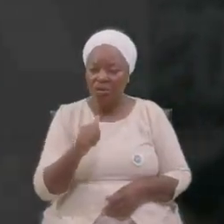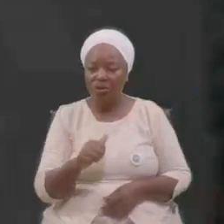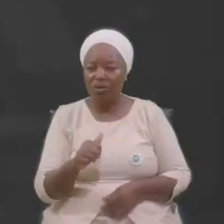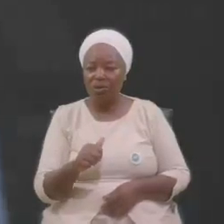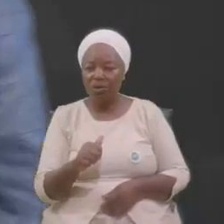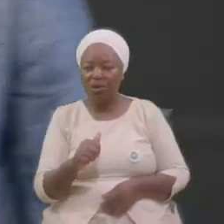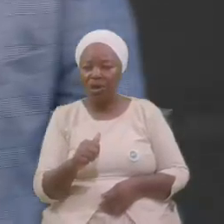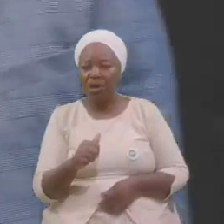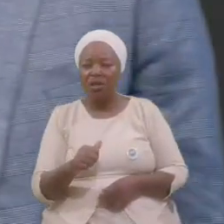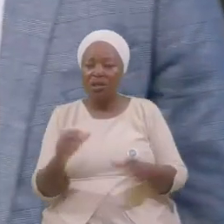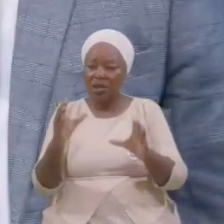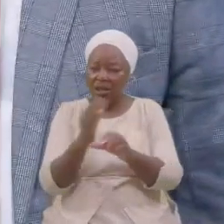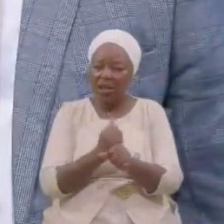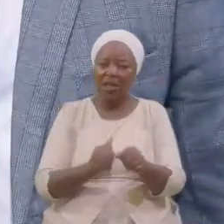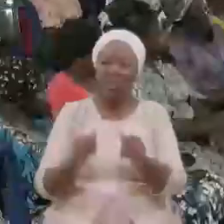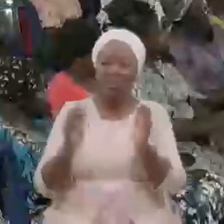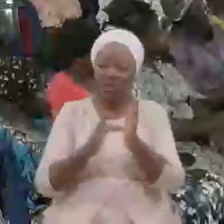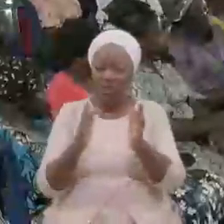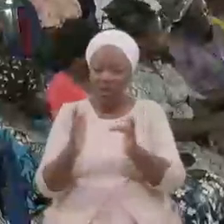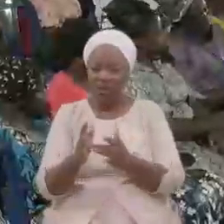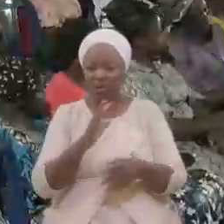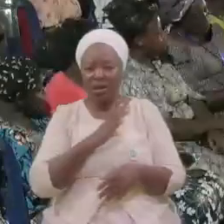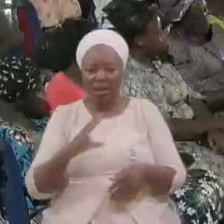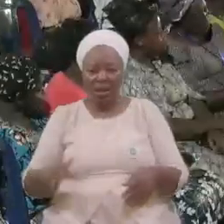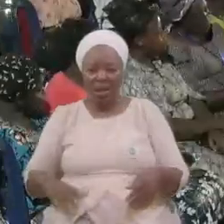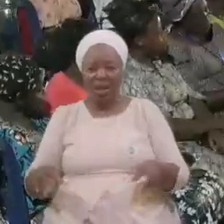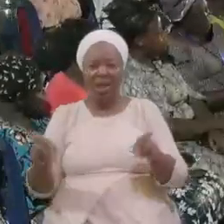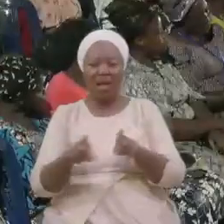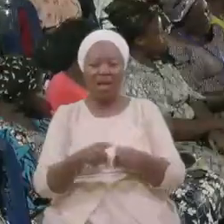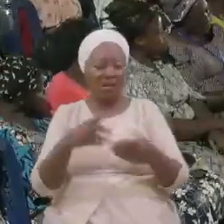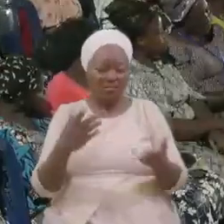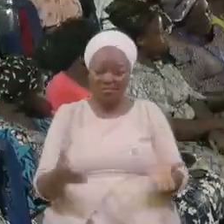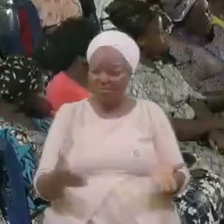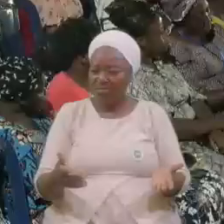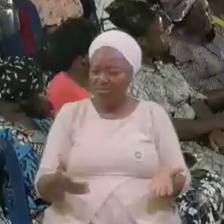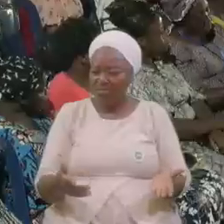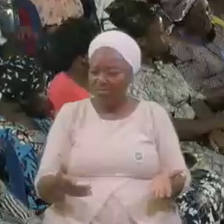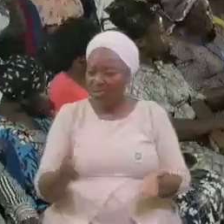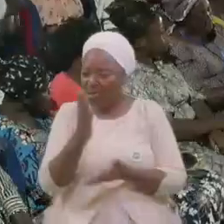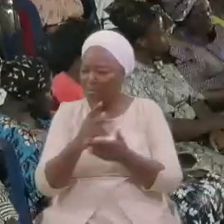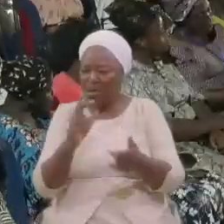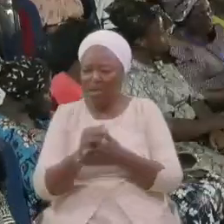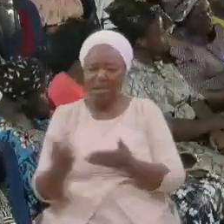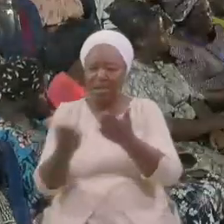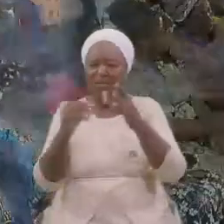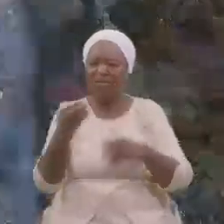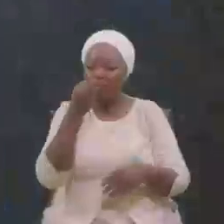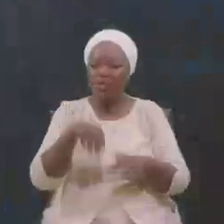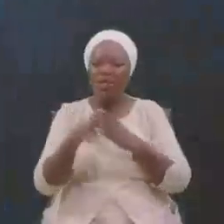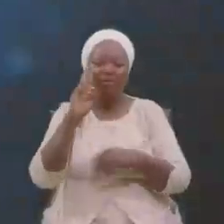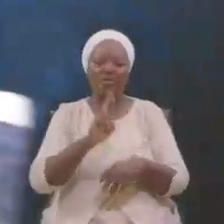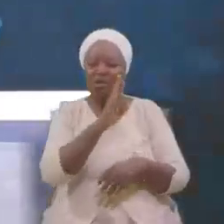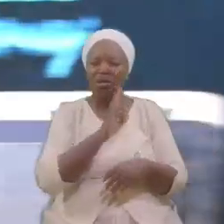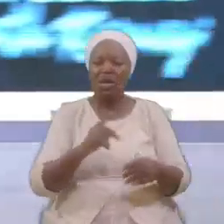Jesus Christ like, you know, the waitress, or they want serving food in a restaurant, and you go